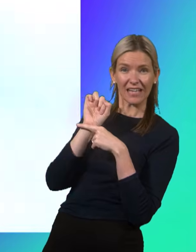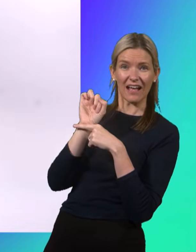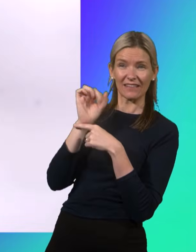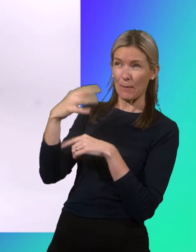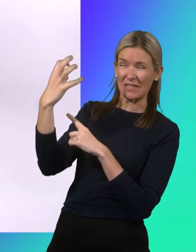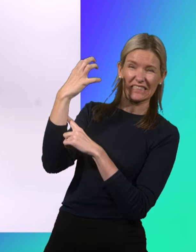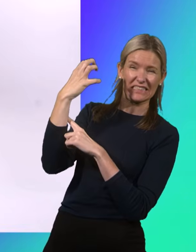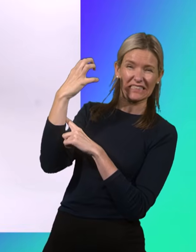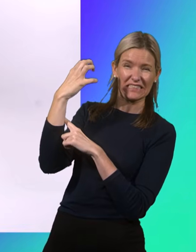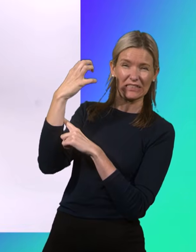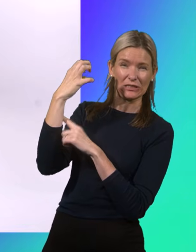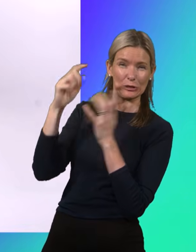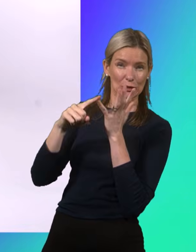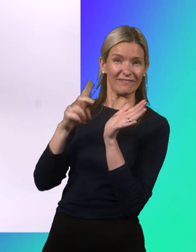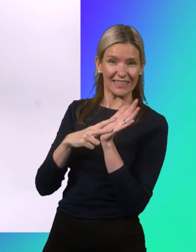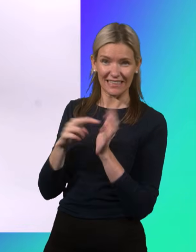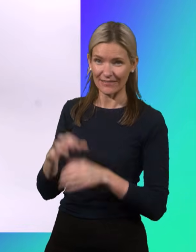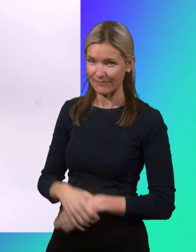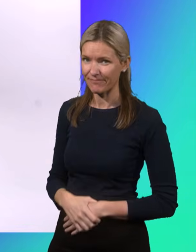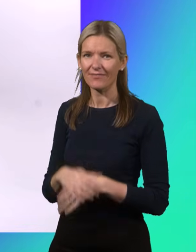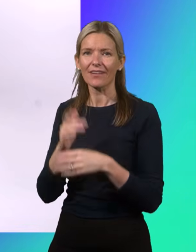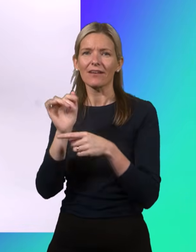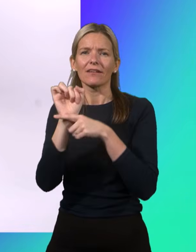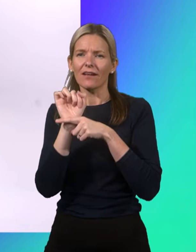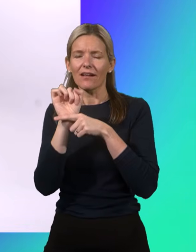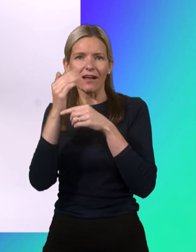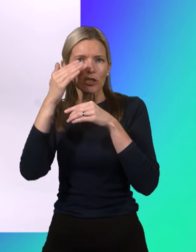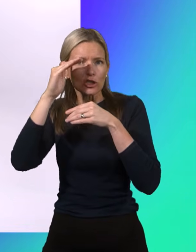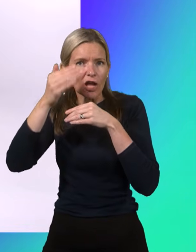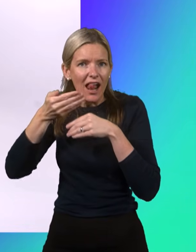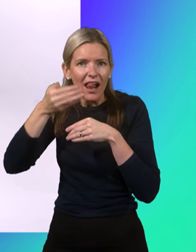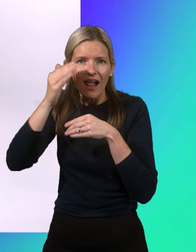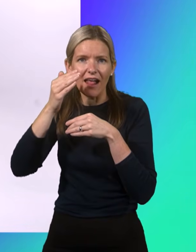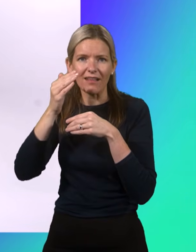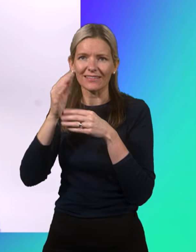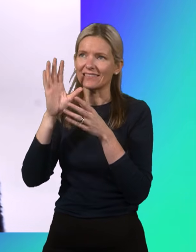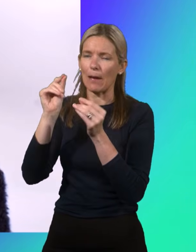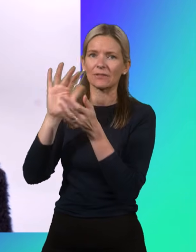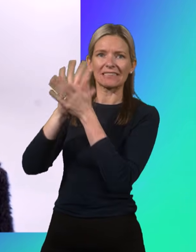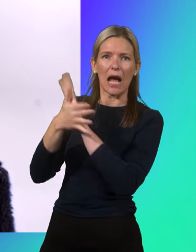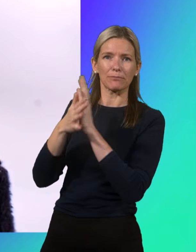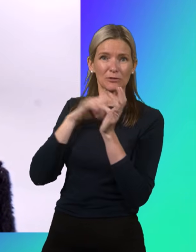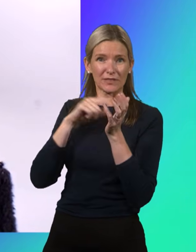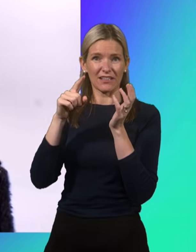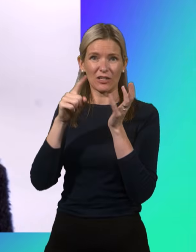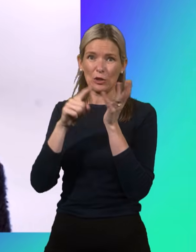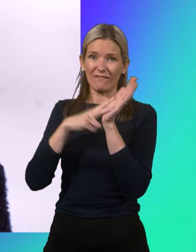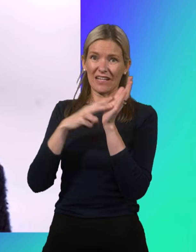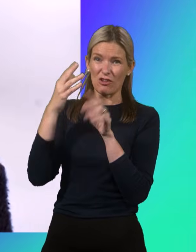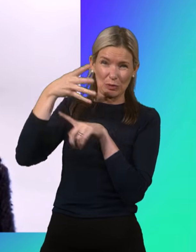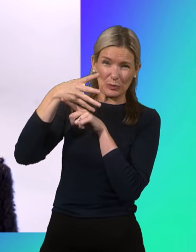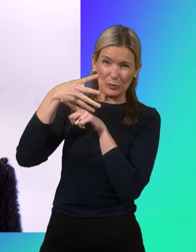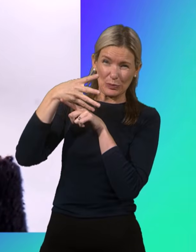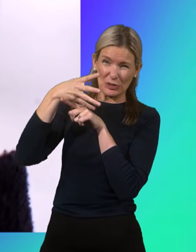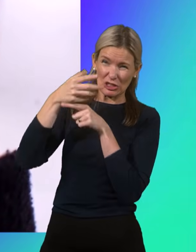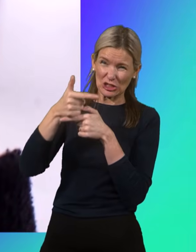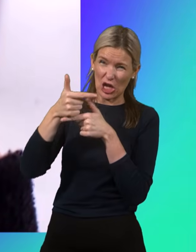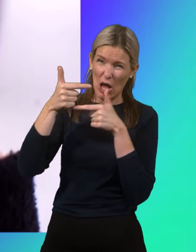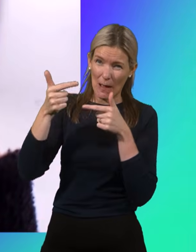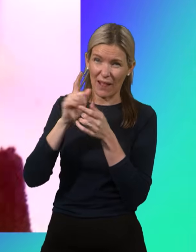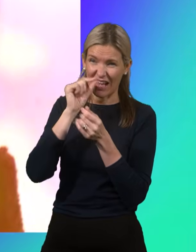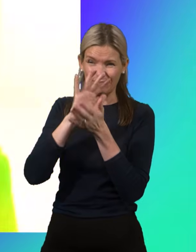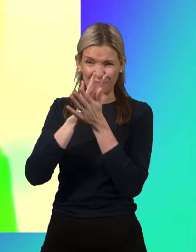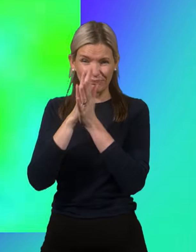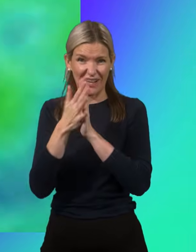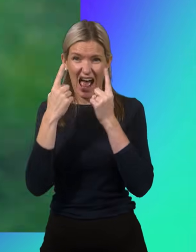rays. This coating shields your eyes from the damaging UV rays. Too much exposure to UV light raises your risk of all sorts